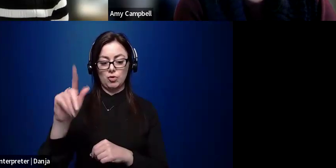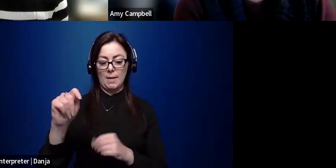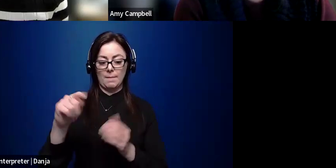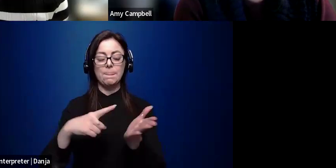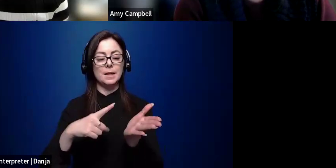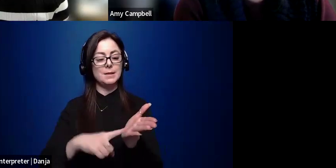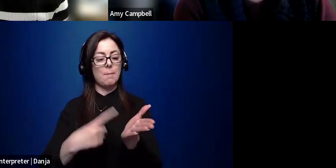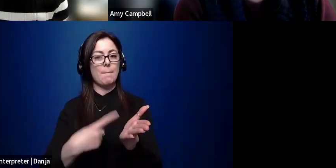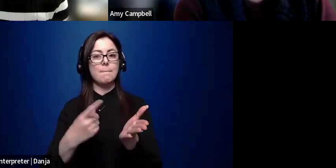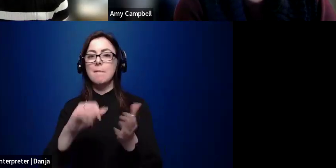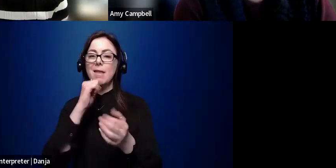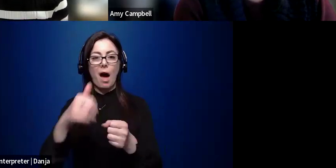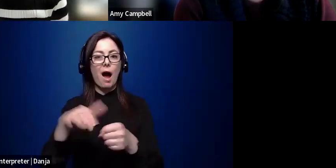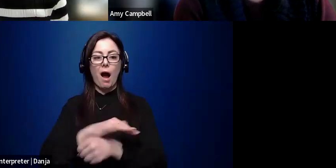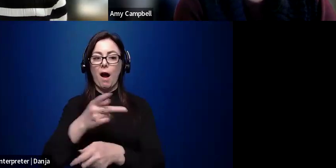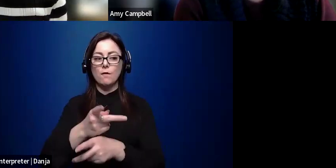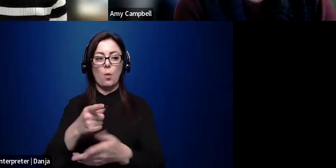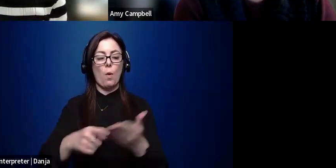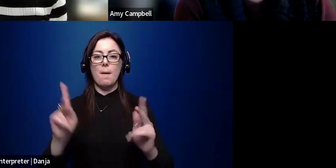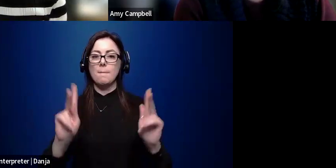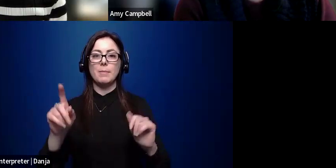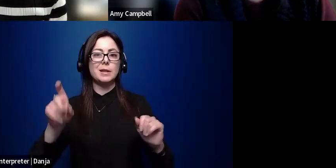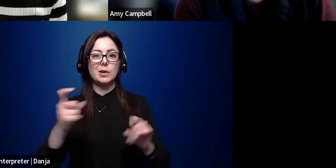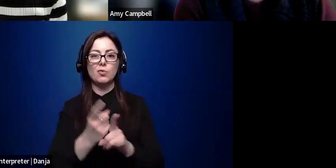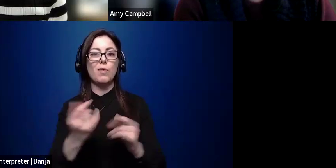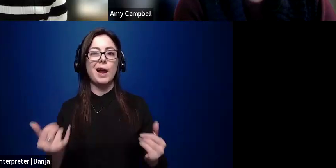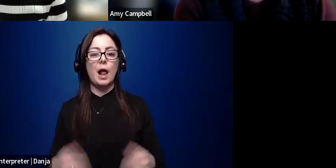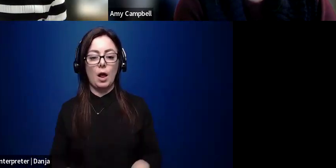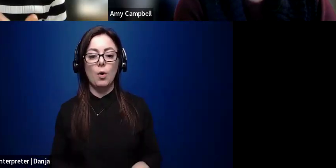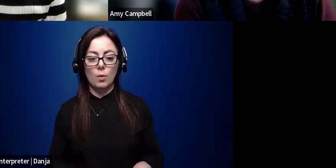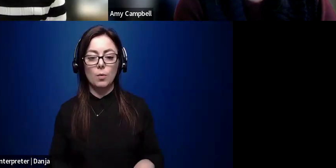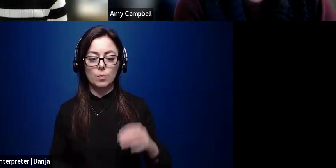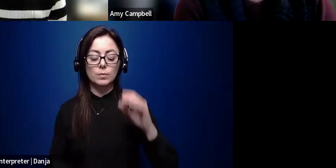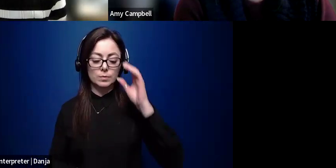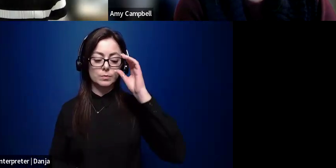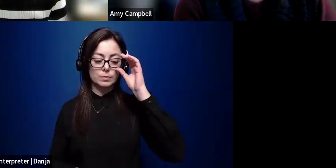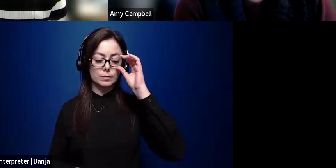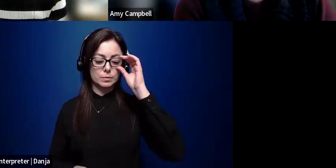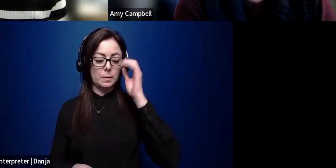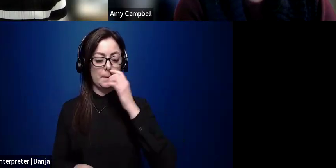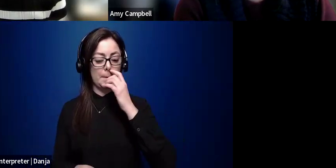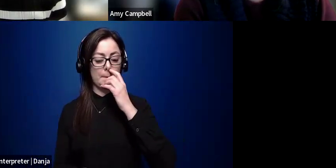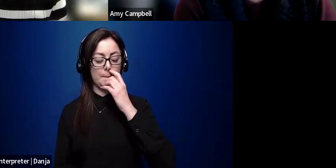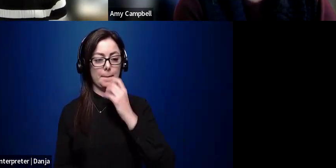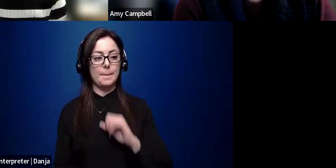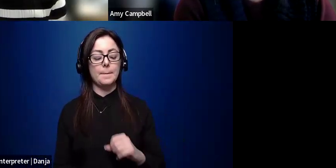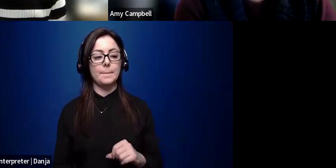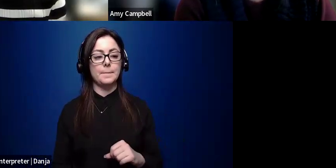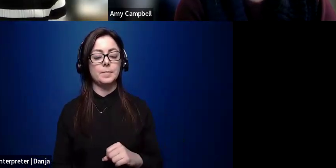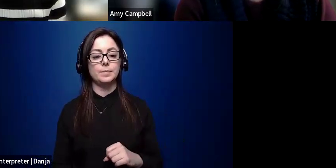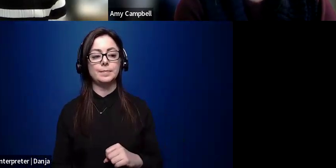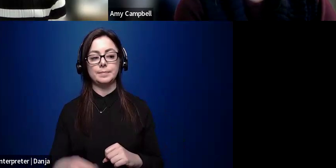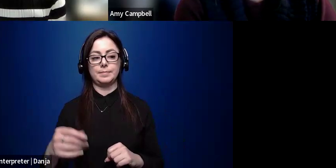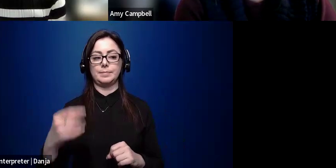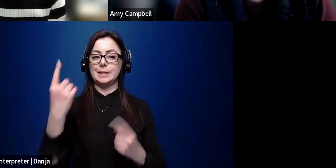it's not covering what everybody needs right now. And that's, think how that's going to